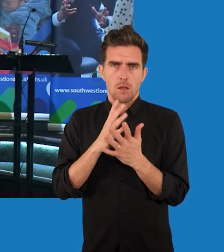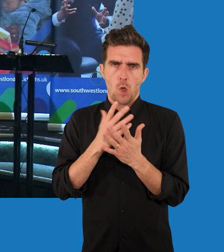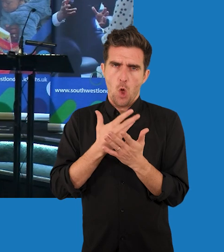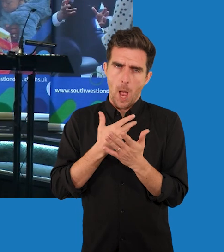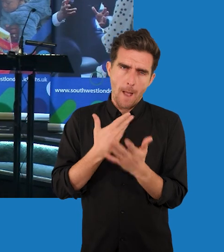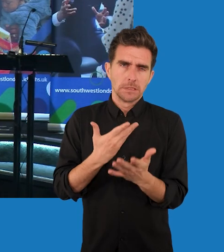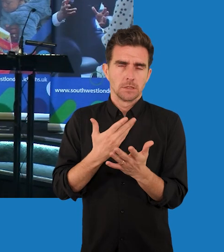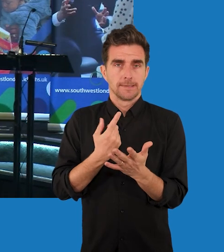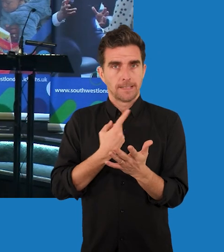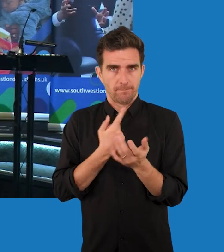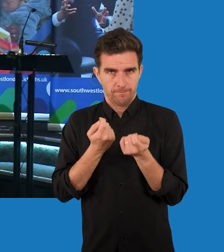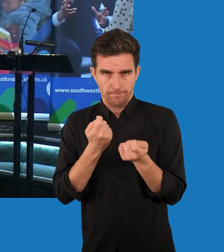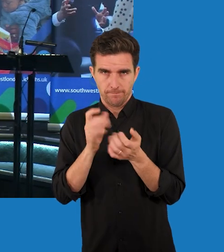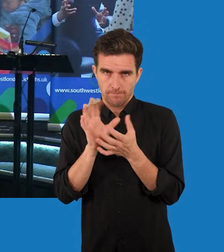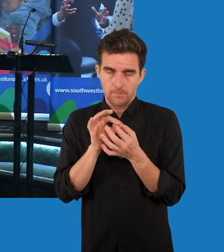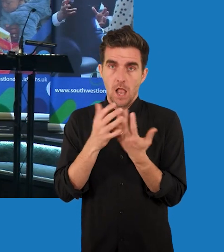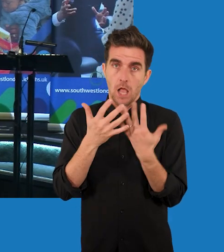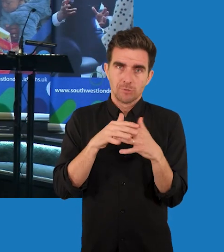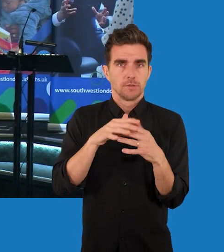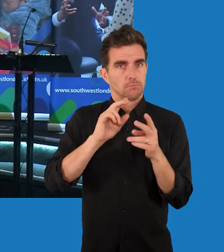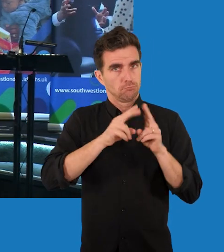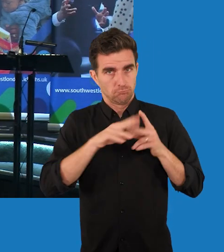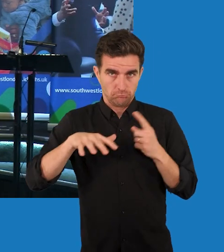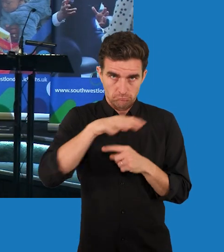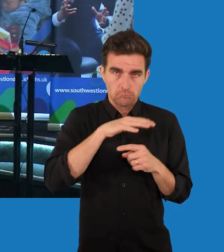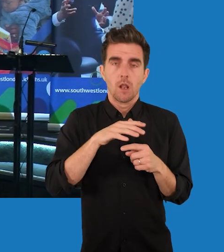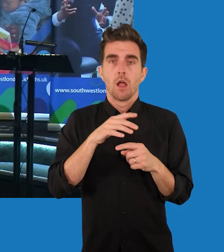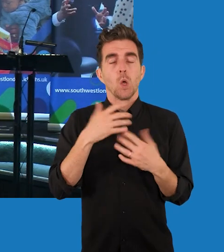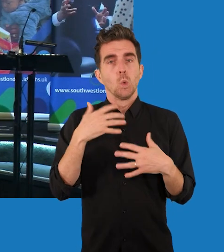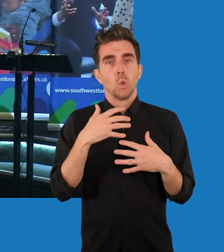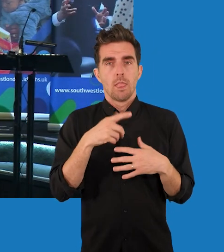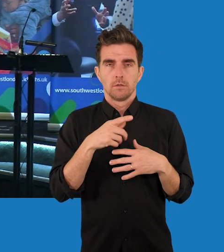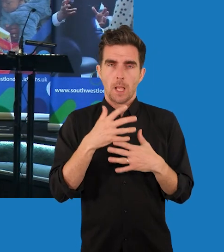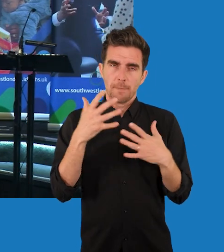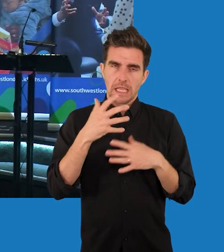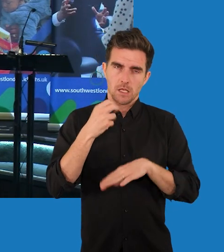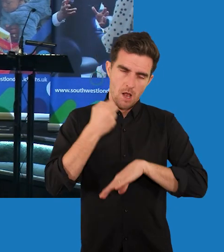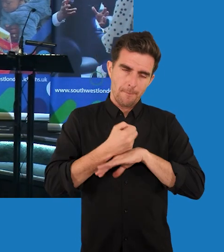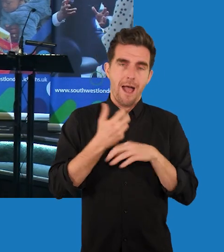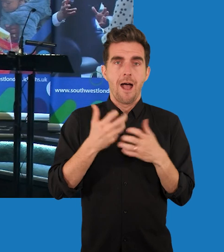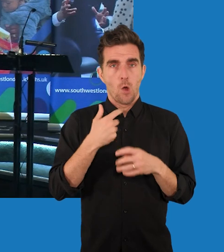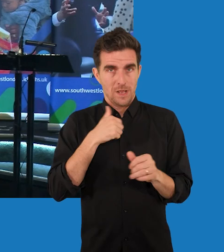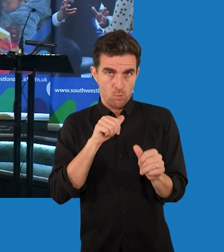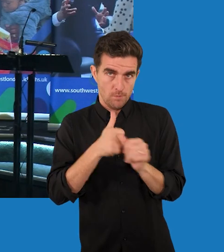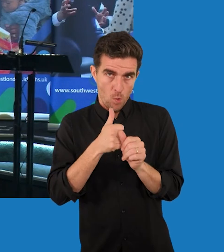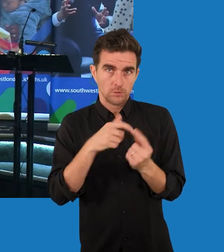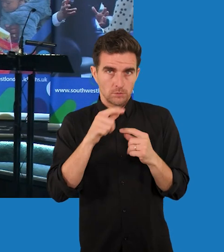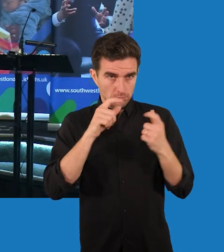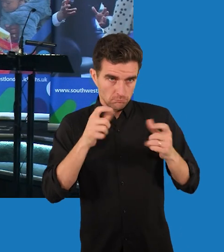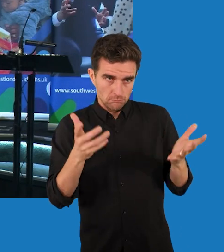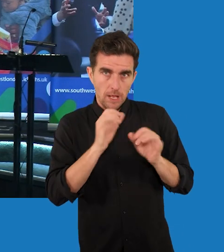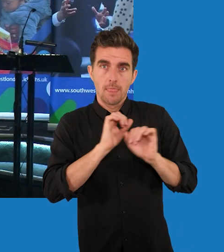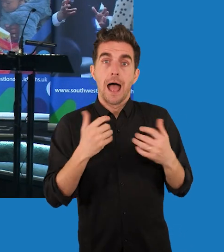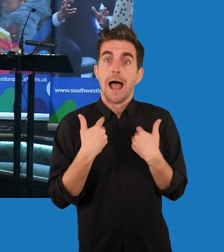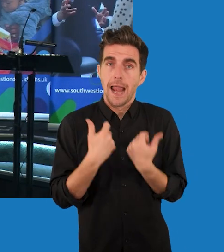to self-management programmes, because when we talk about integrated neighbourhood teams, etc., that's going to be a real pillar of us supporting people